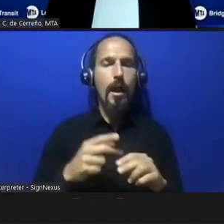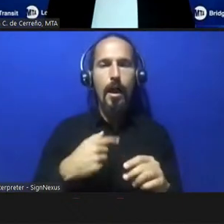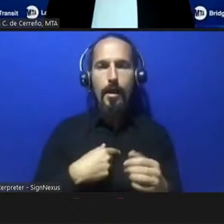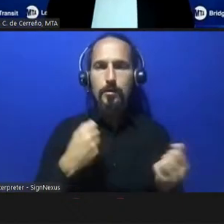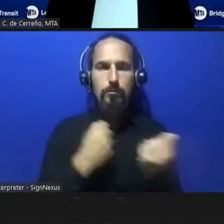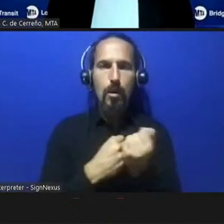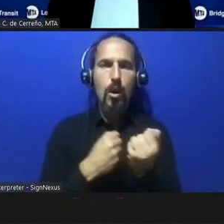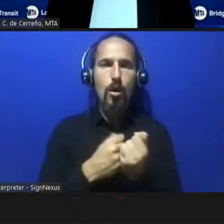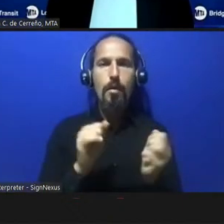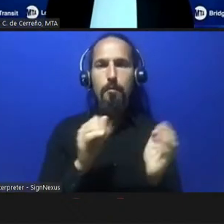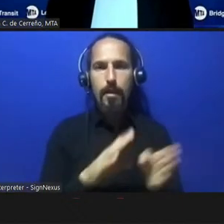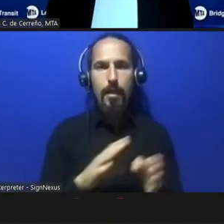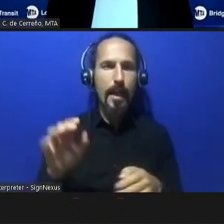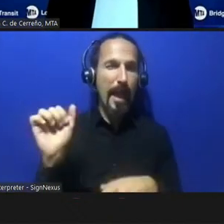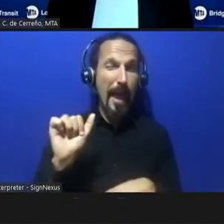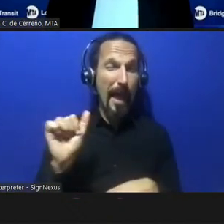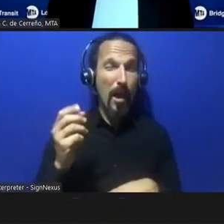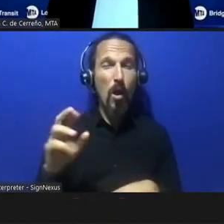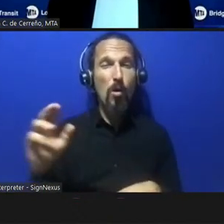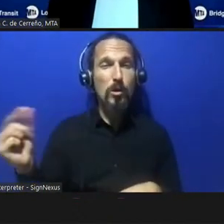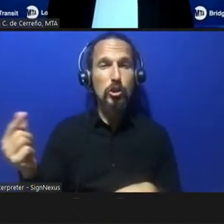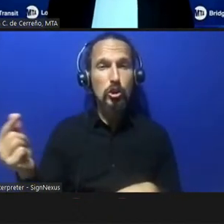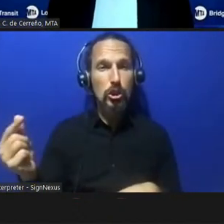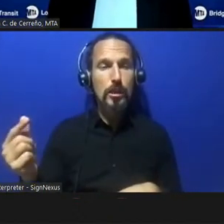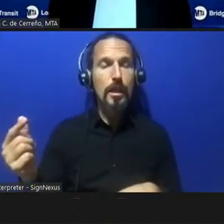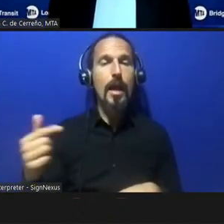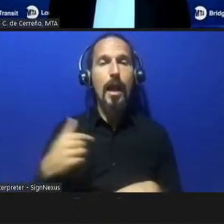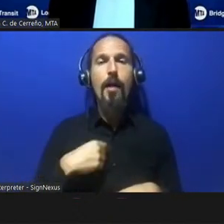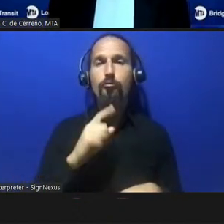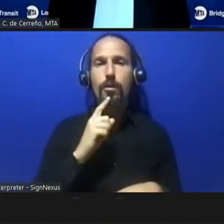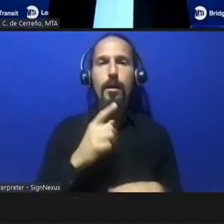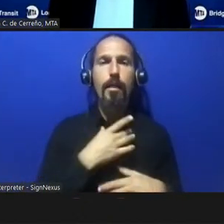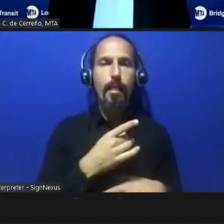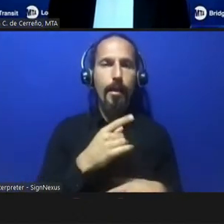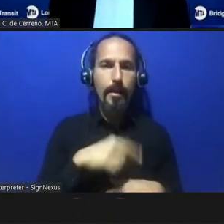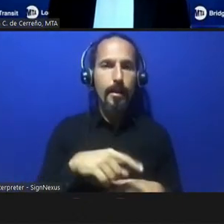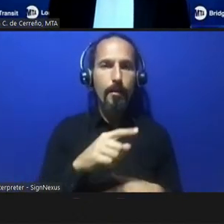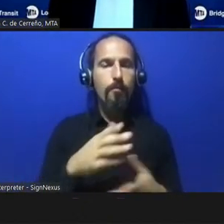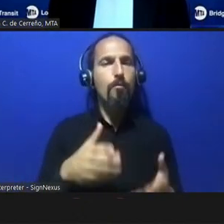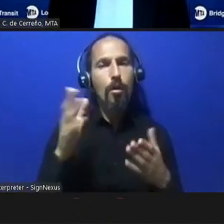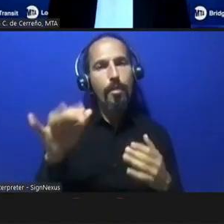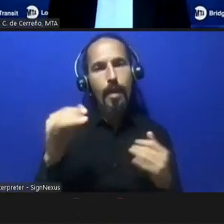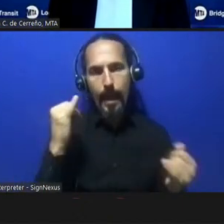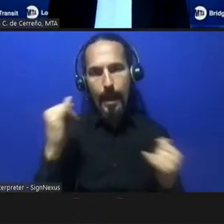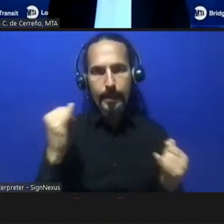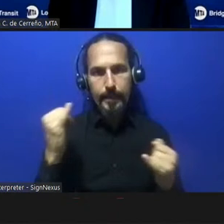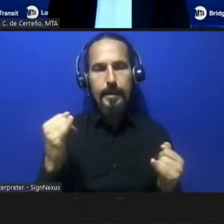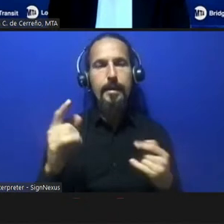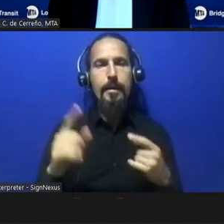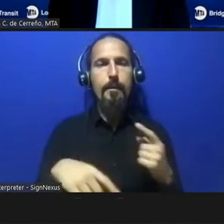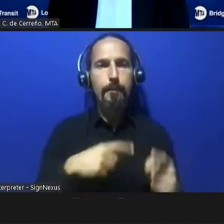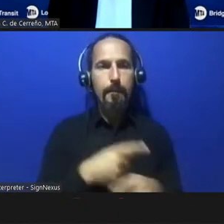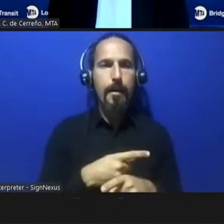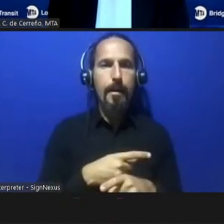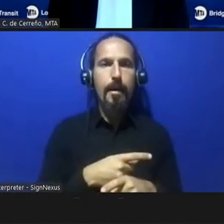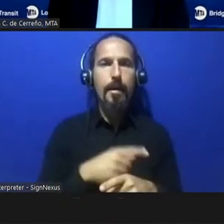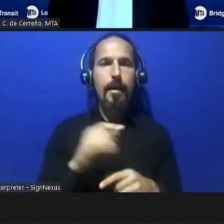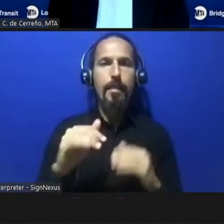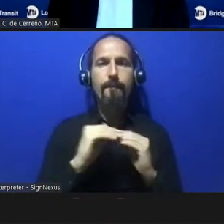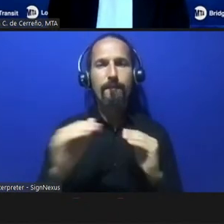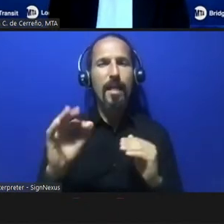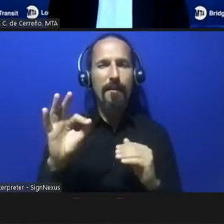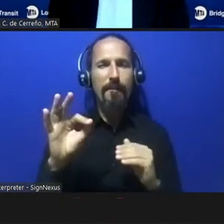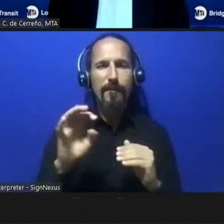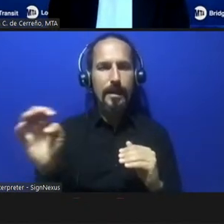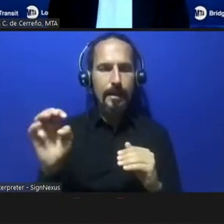support plan a or g i actually really like that you've proposed the idea of the flat feed